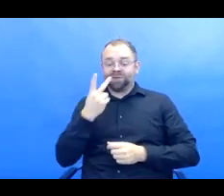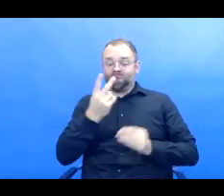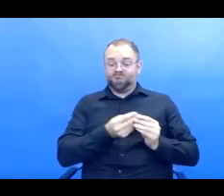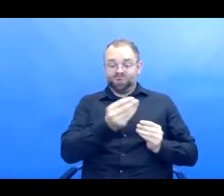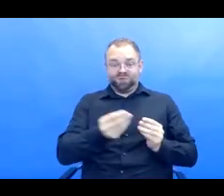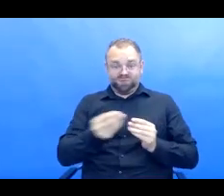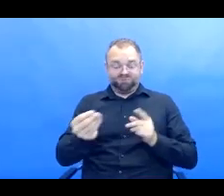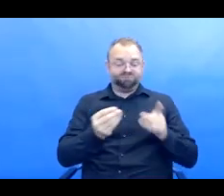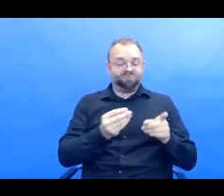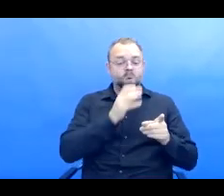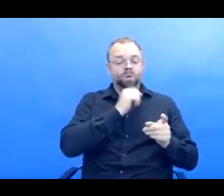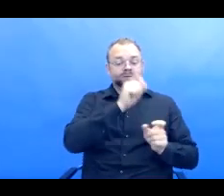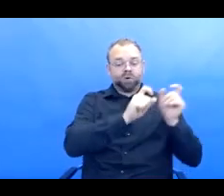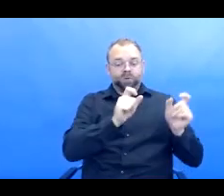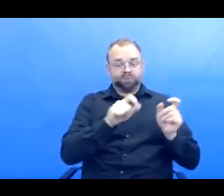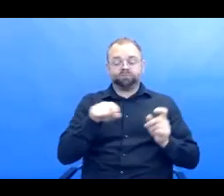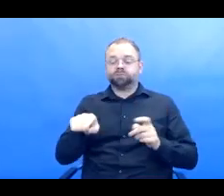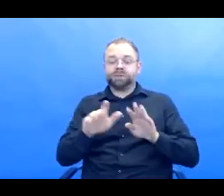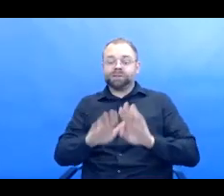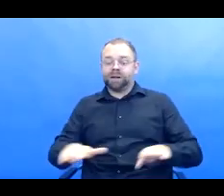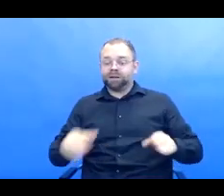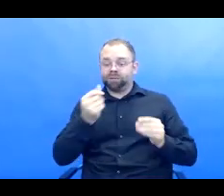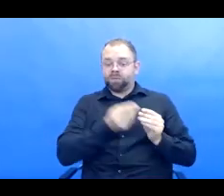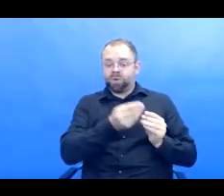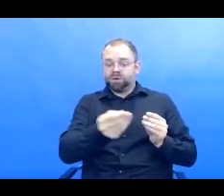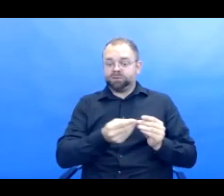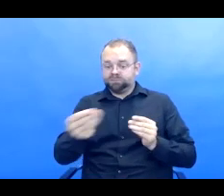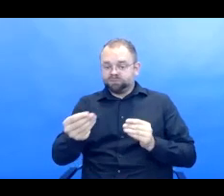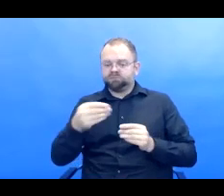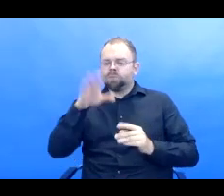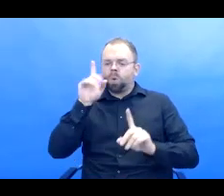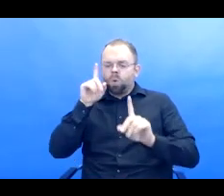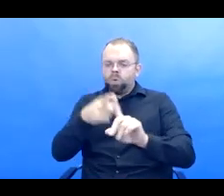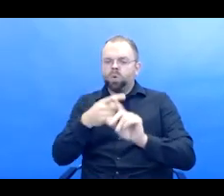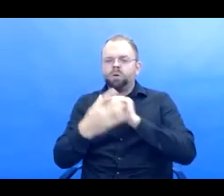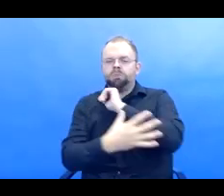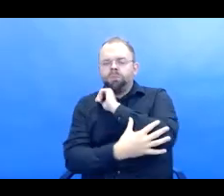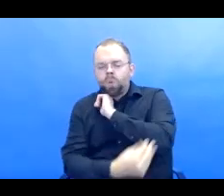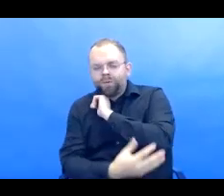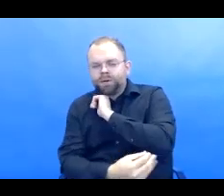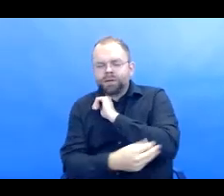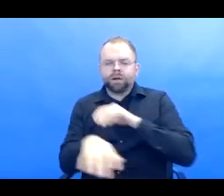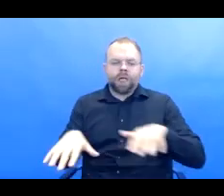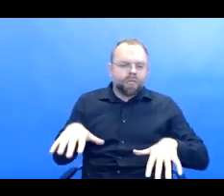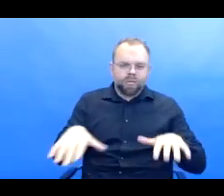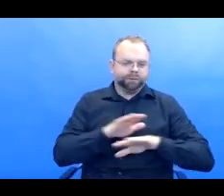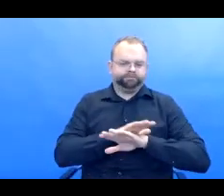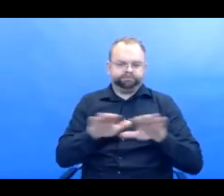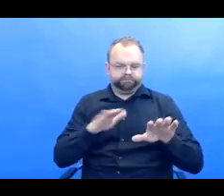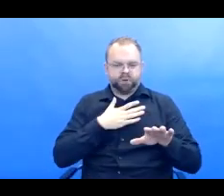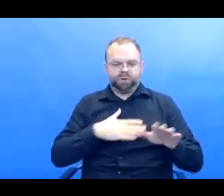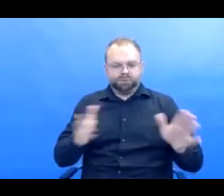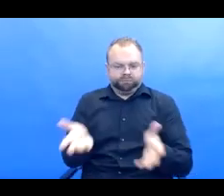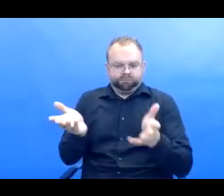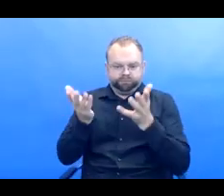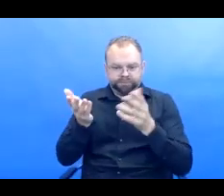the targeting is both poverty, and one major criteria is the identification and targeting process of persons